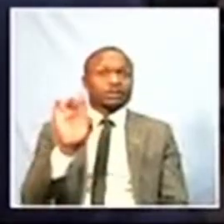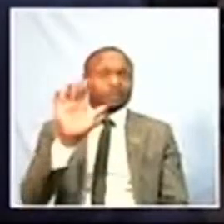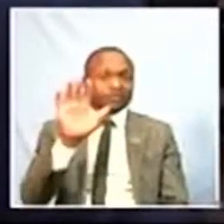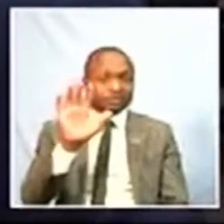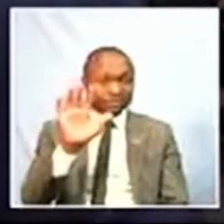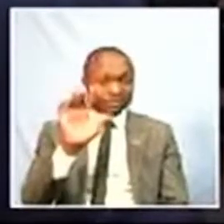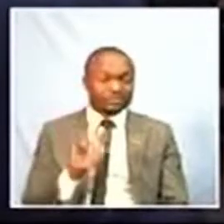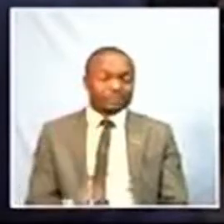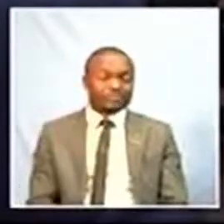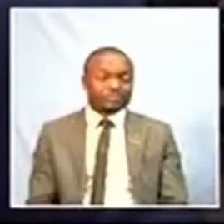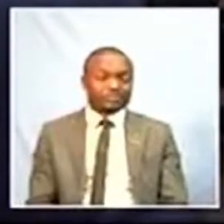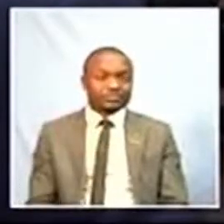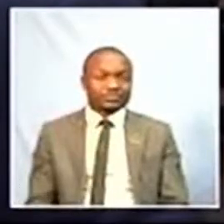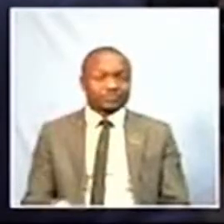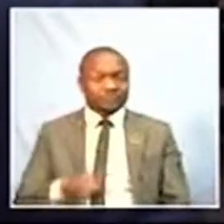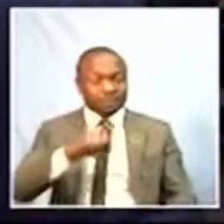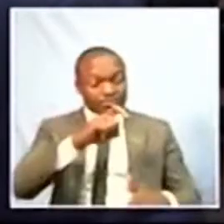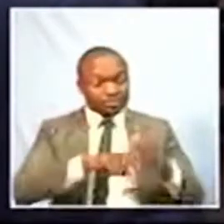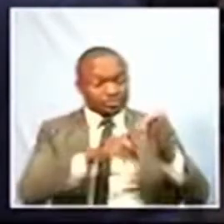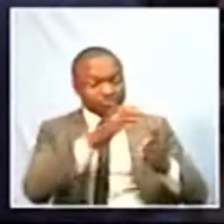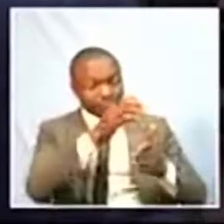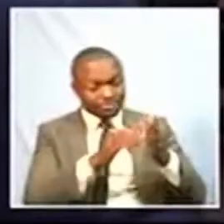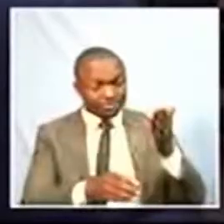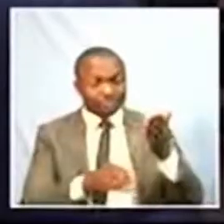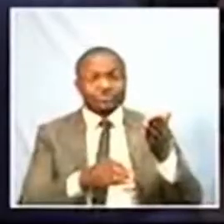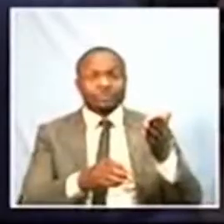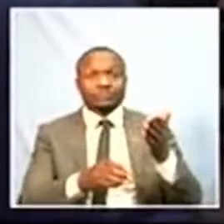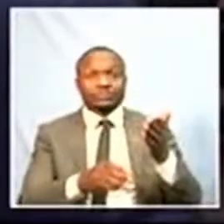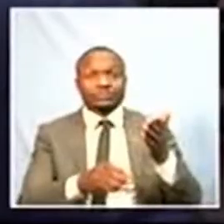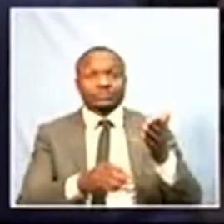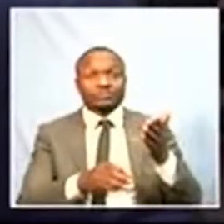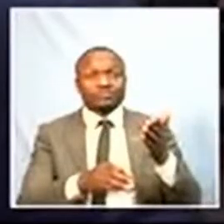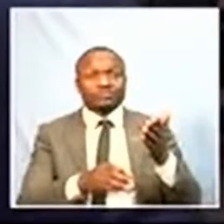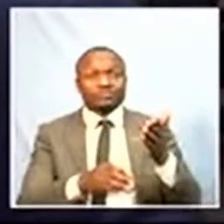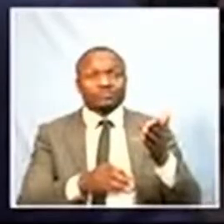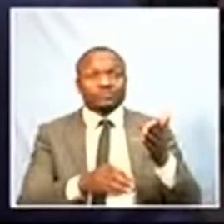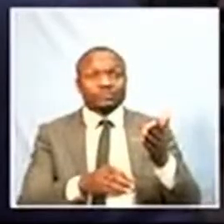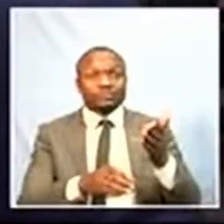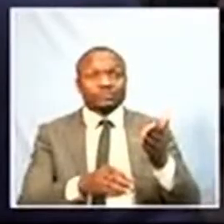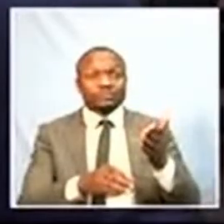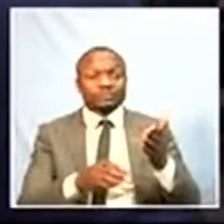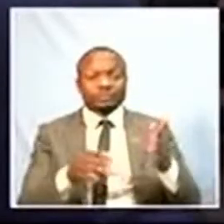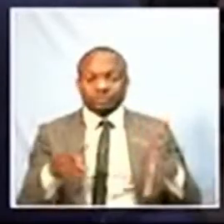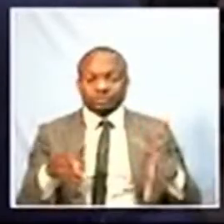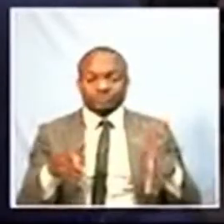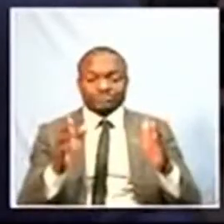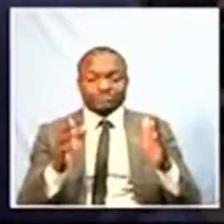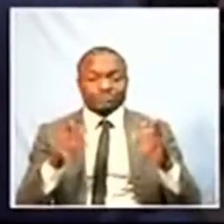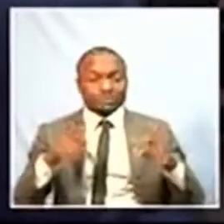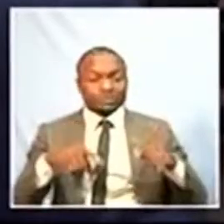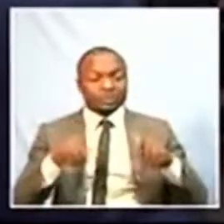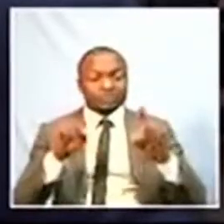And the Chair, the quotations were altered, and there was no authorization of